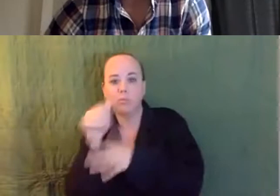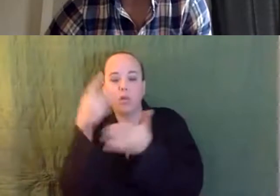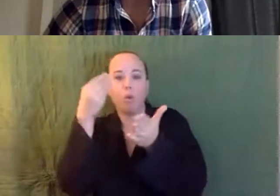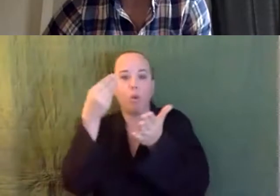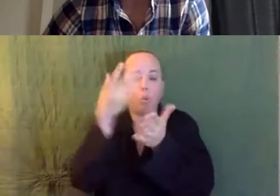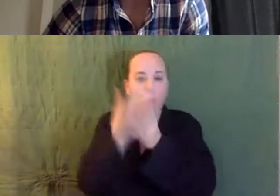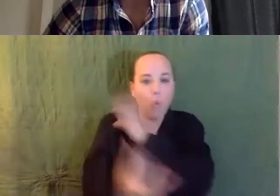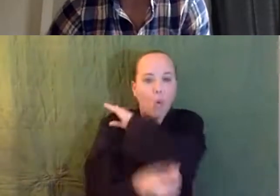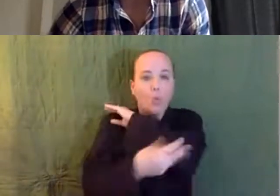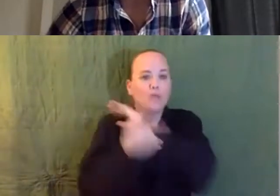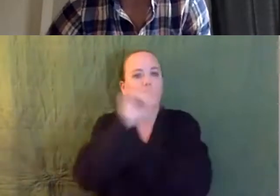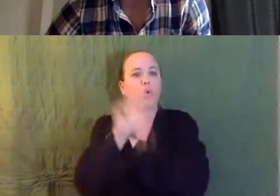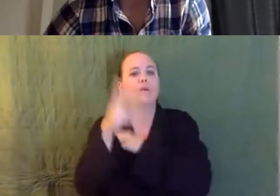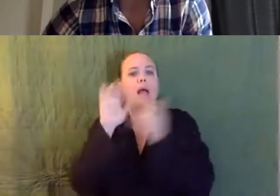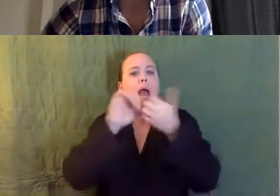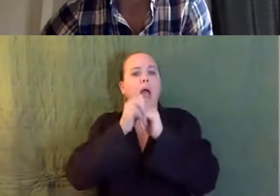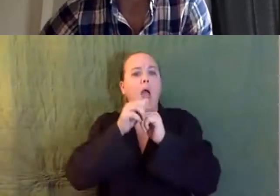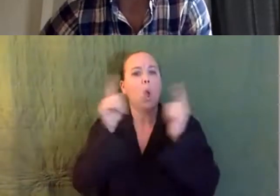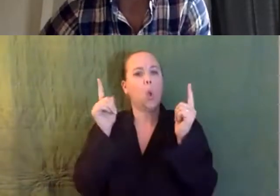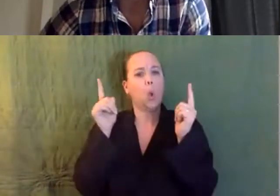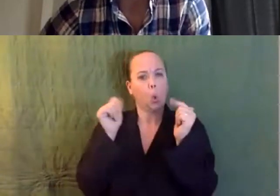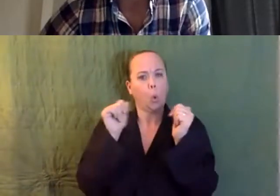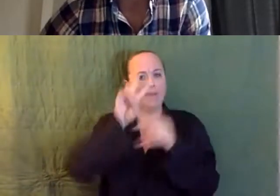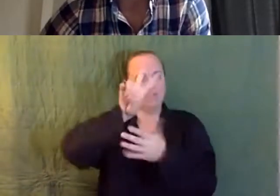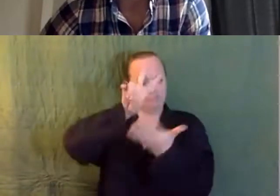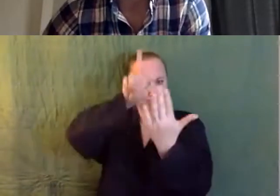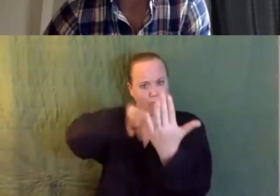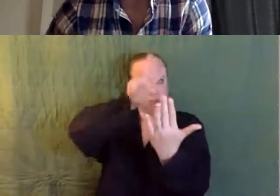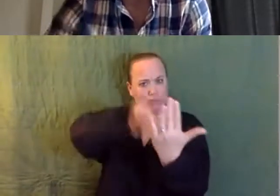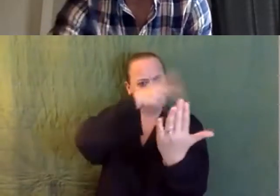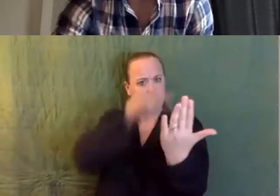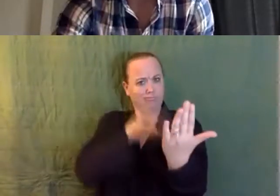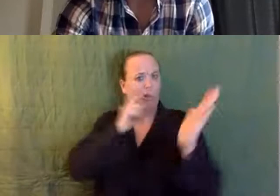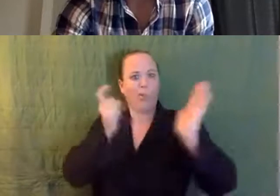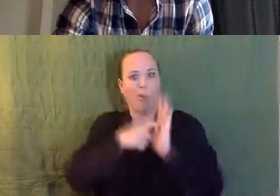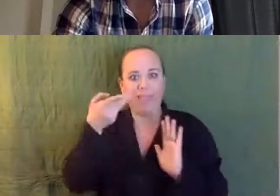will dyslexia be recognized and celebrated within our community?